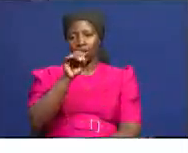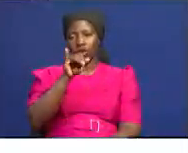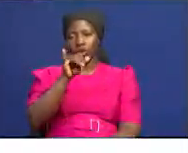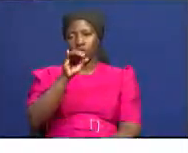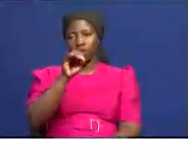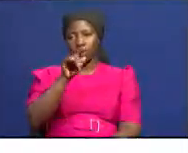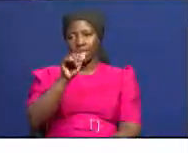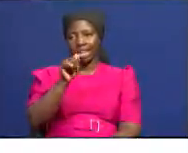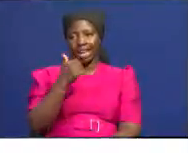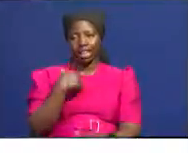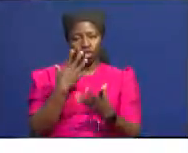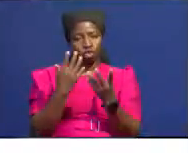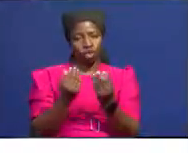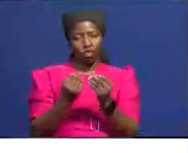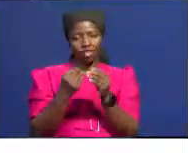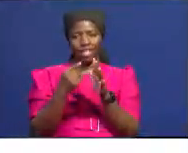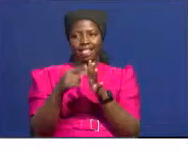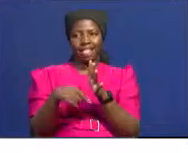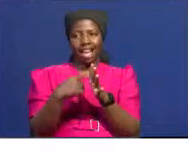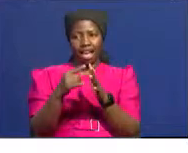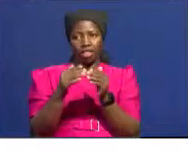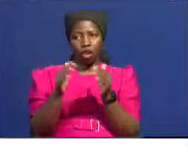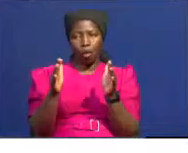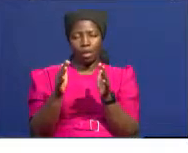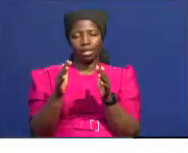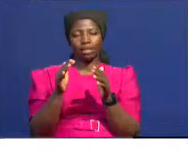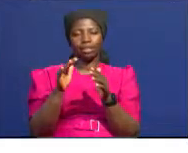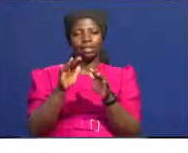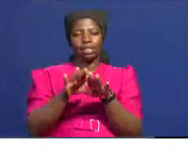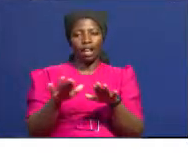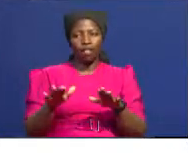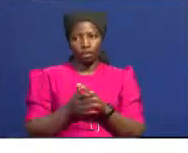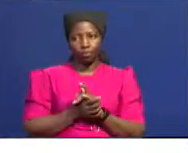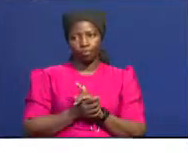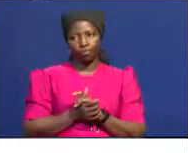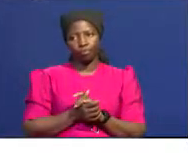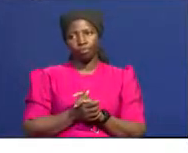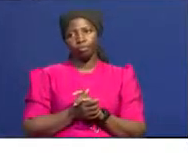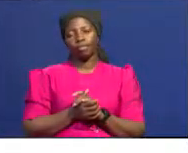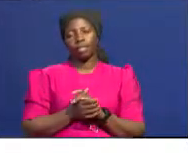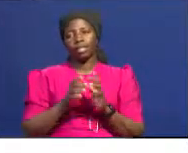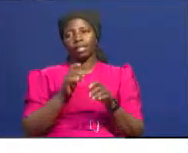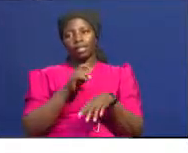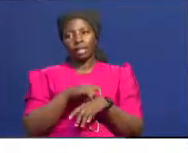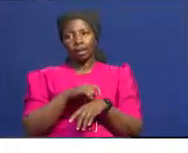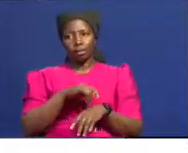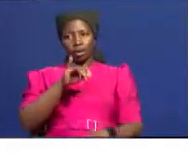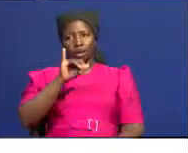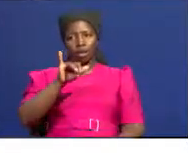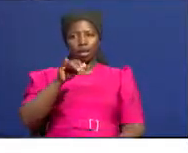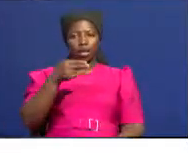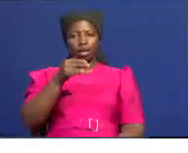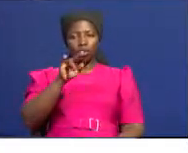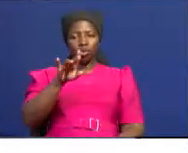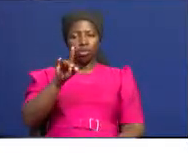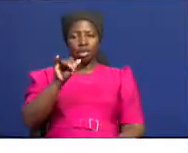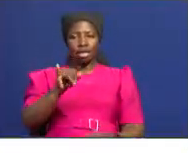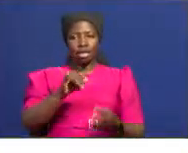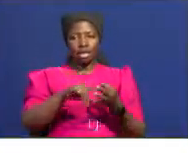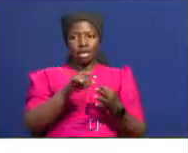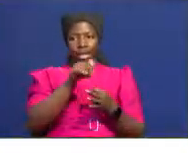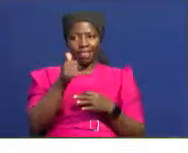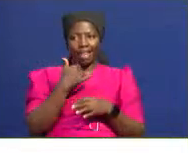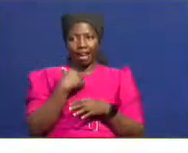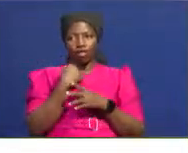soft tires for the opening stage, with 2 wet compound spare in the boot, while all Hyundais and Andre Former hit 2